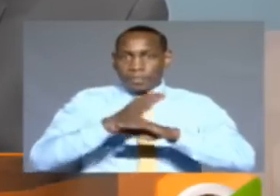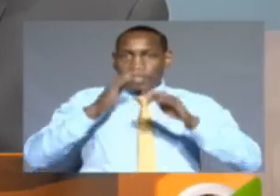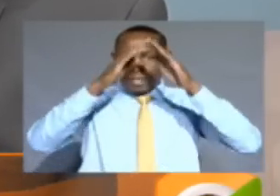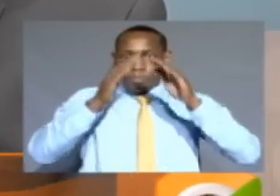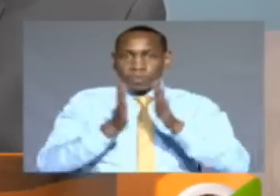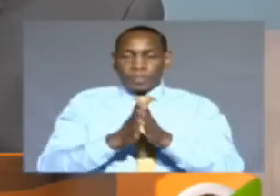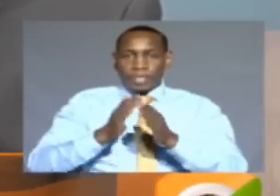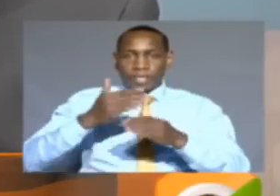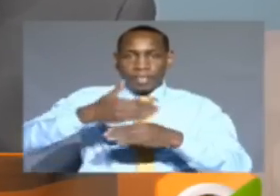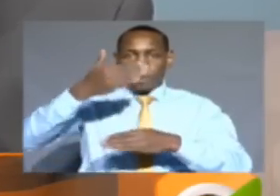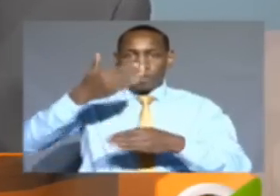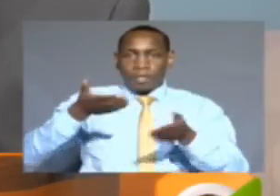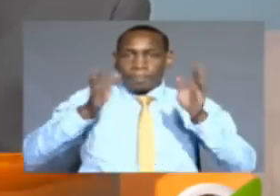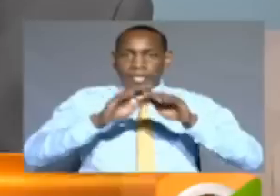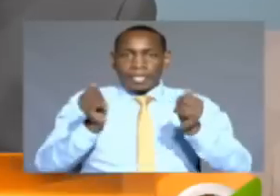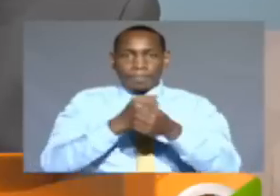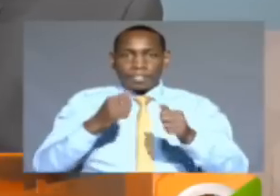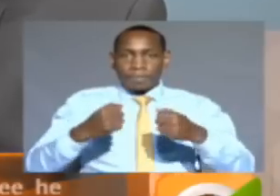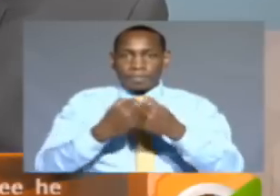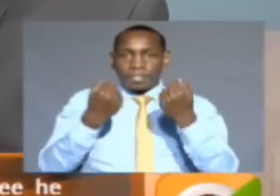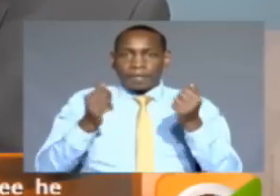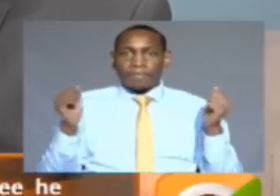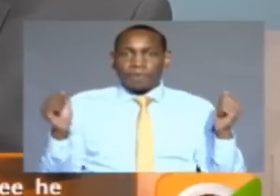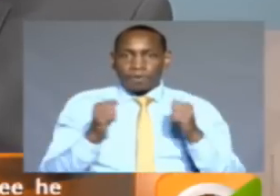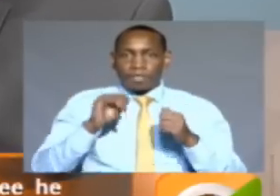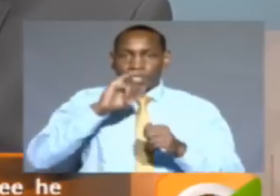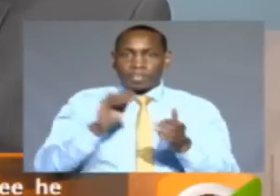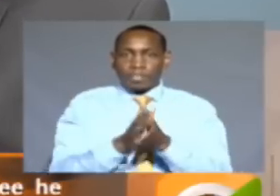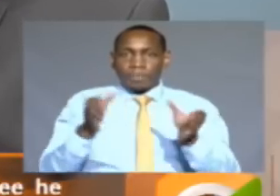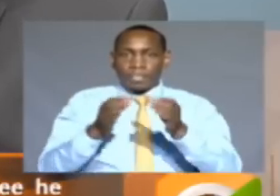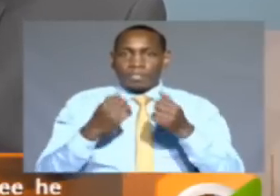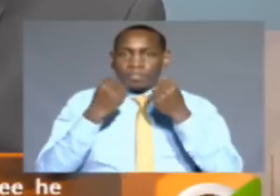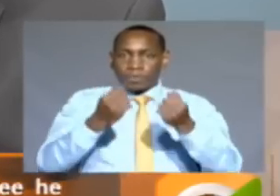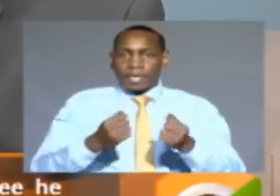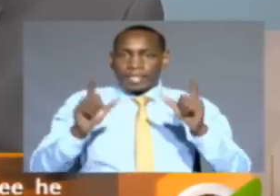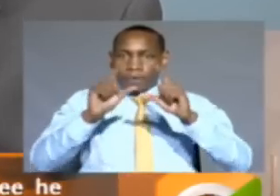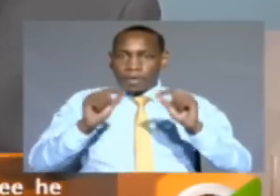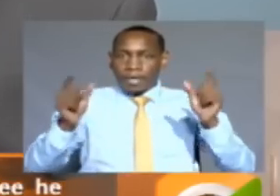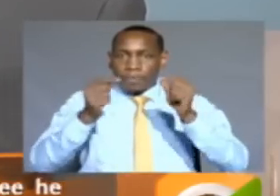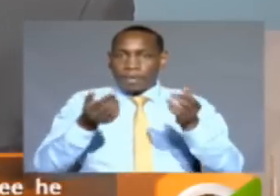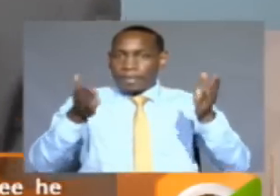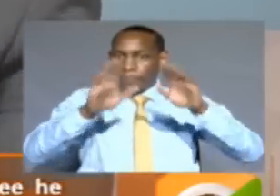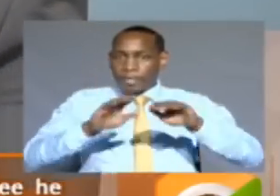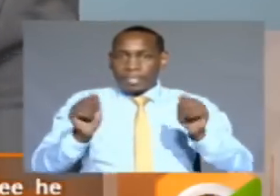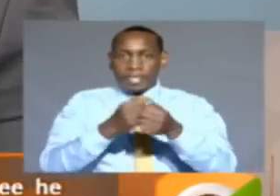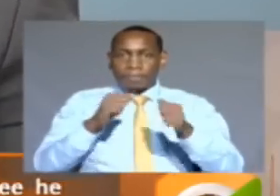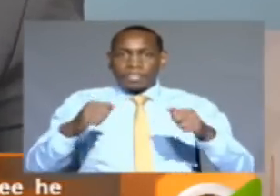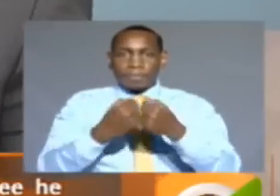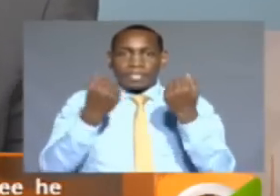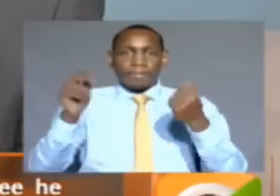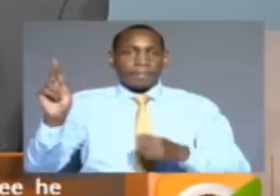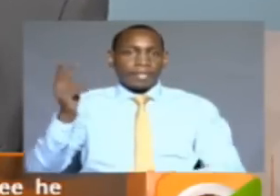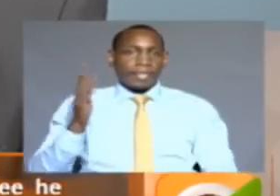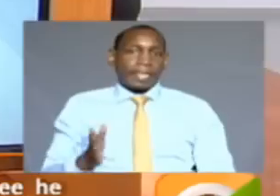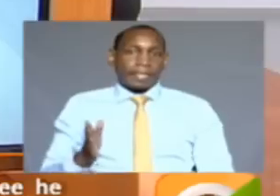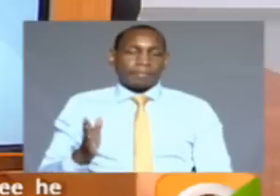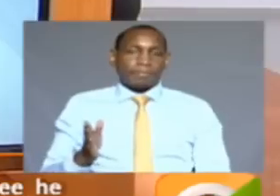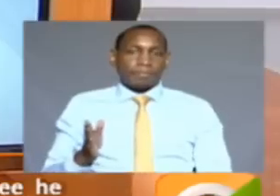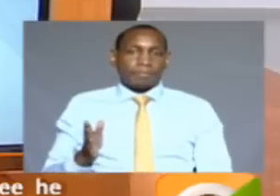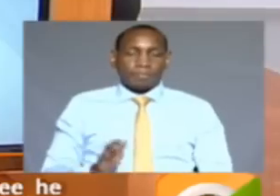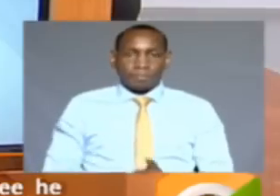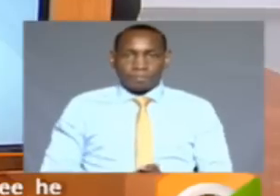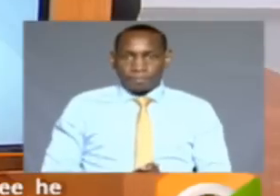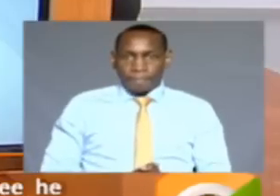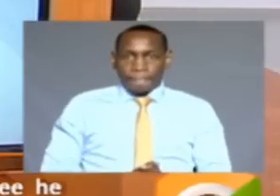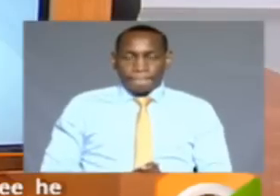wall cannot save you from cold. Jubilee Tuko Pamoja slogan seems to be crumbling and it won't save us Kenyans.